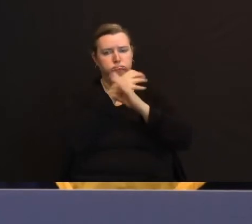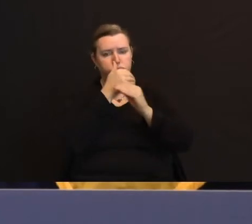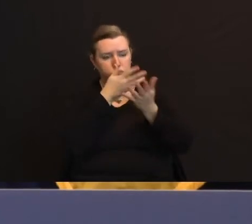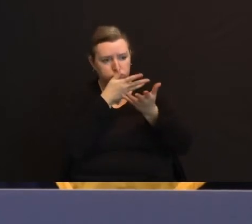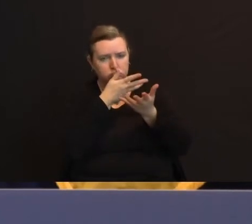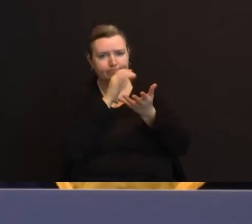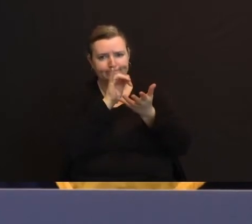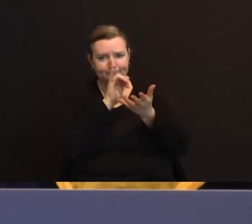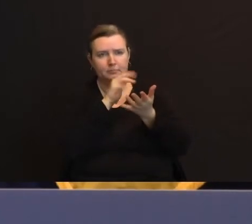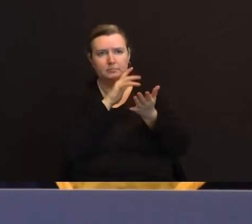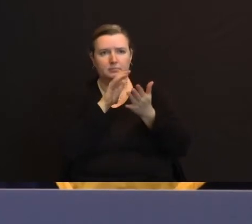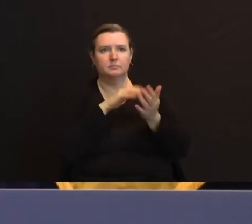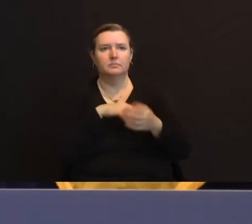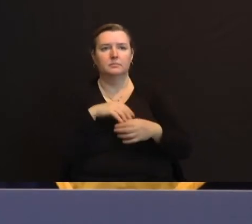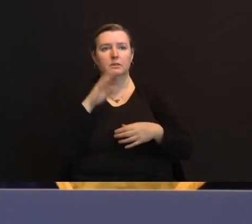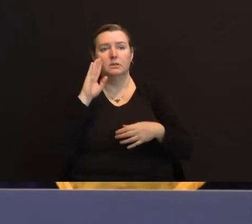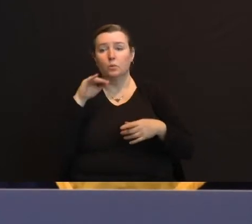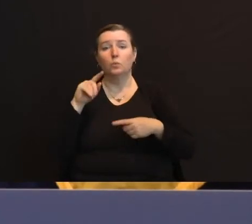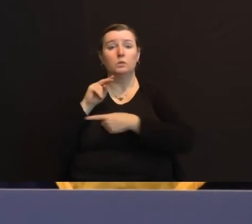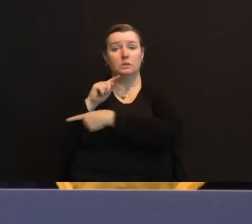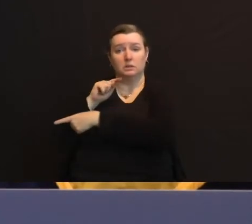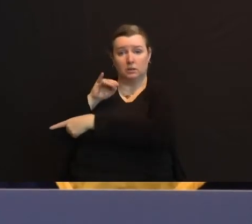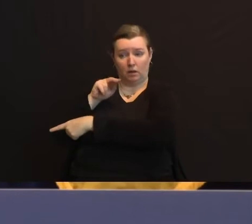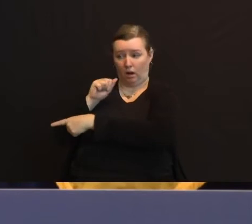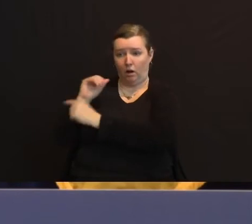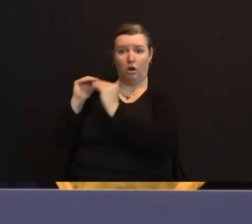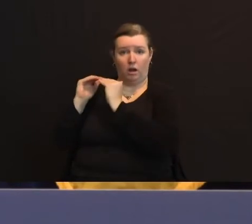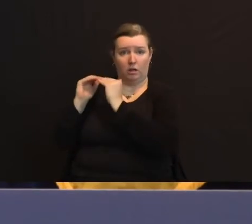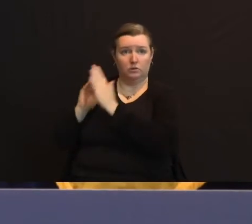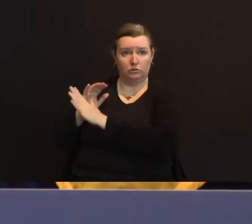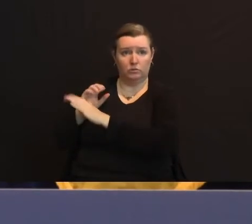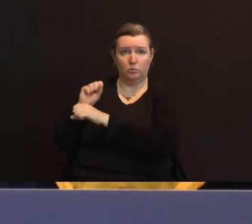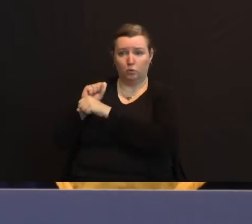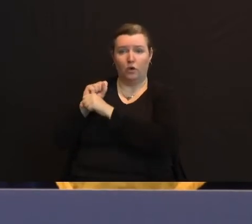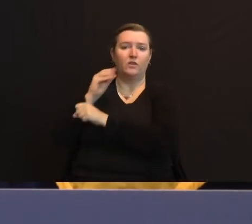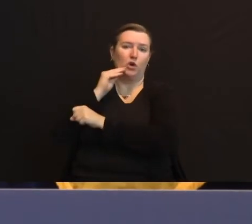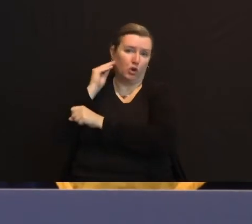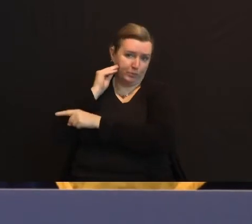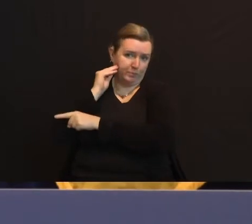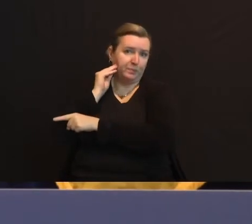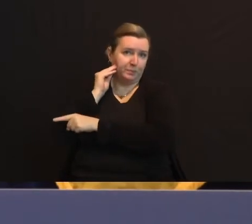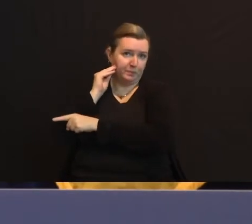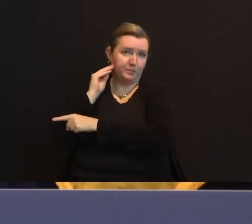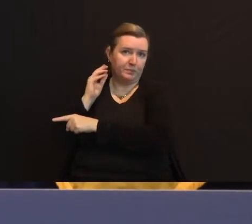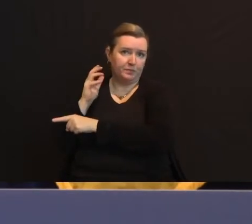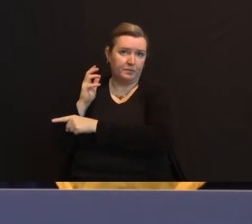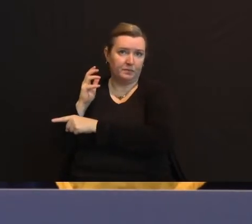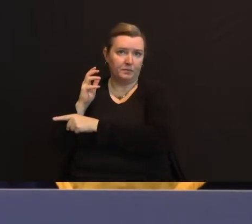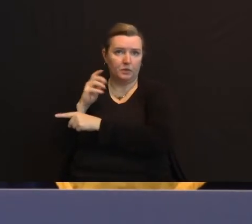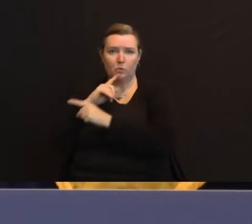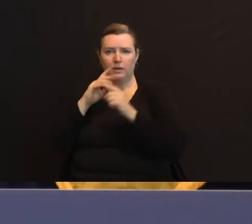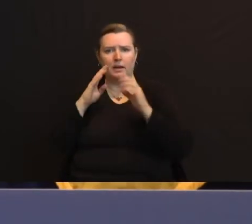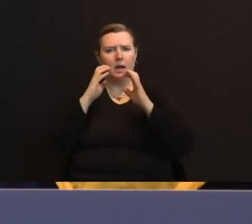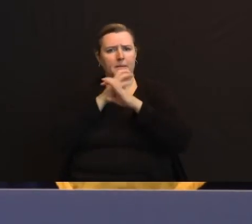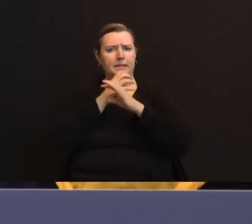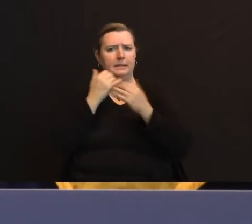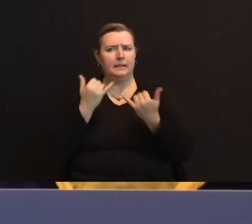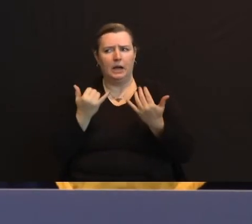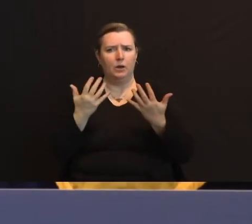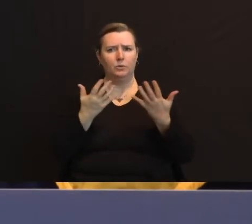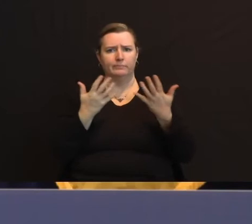the 8th floor are working remotely and others is another complicating factor. So the news is really good. It's real and it's